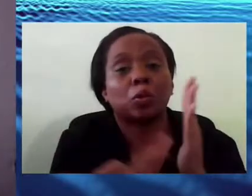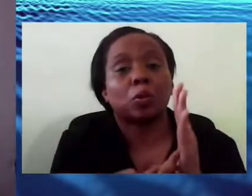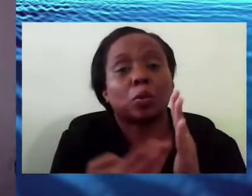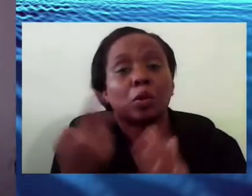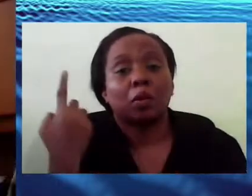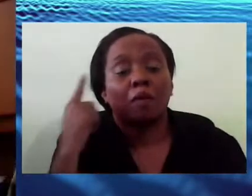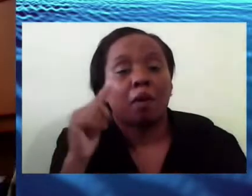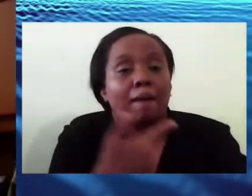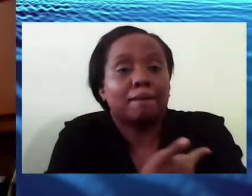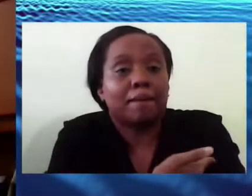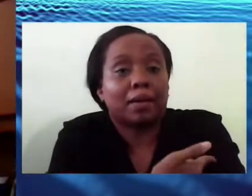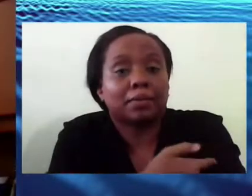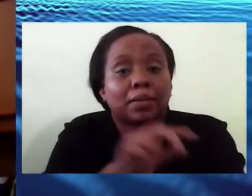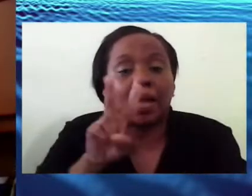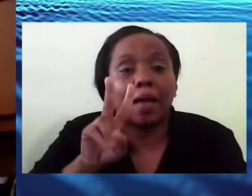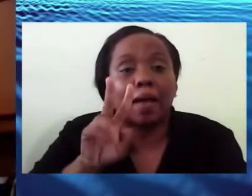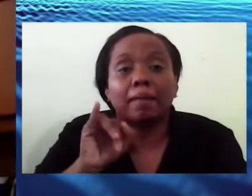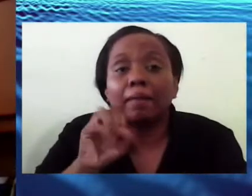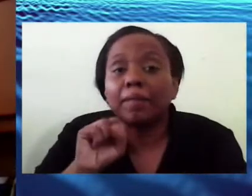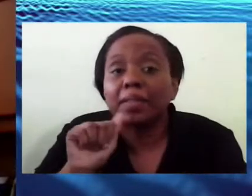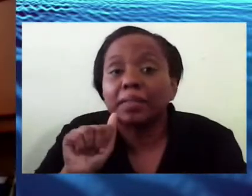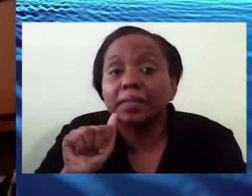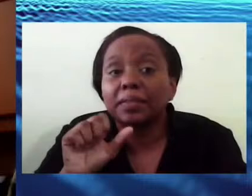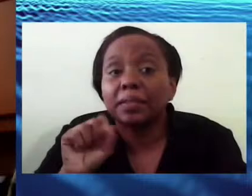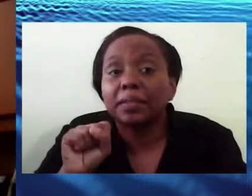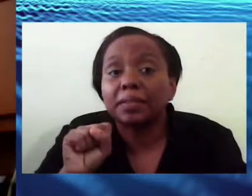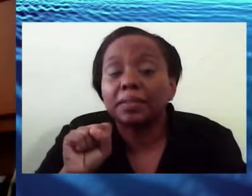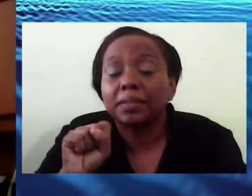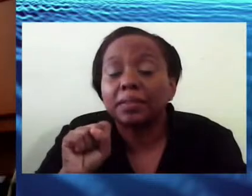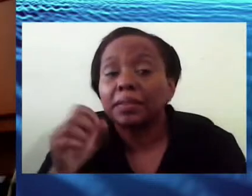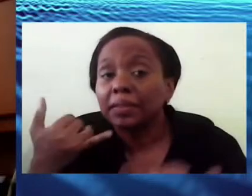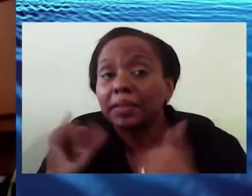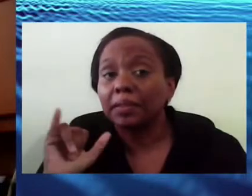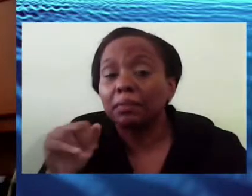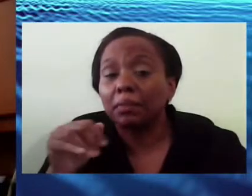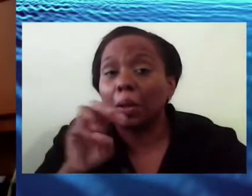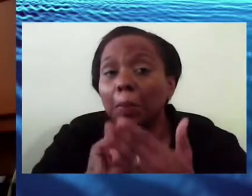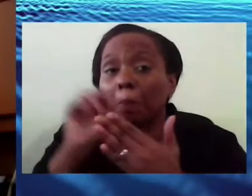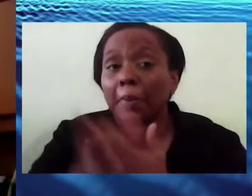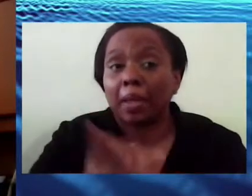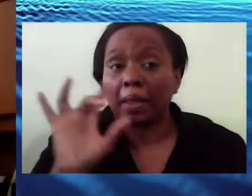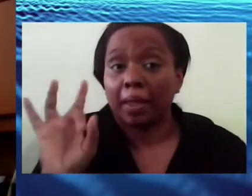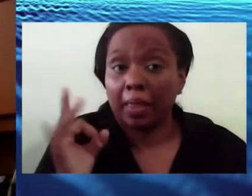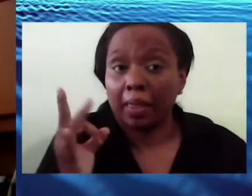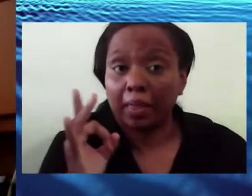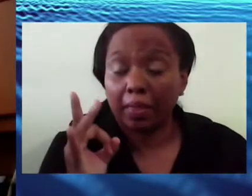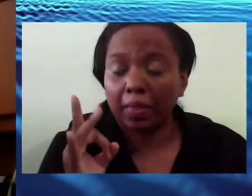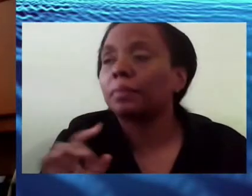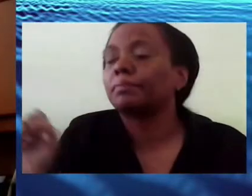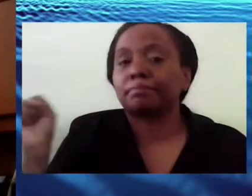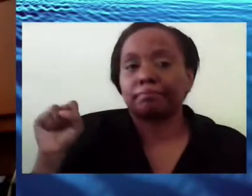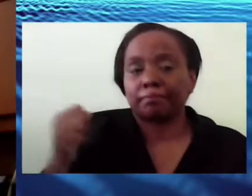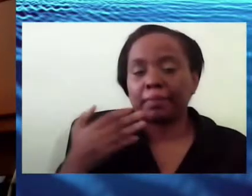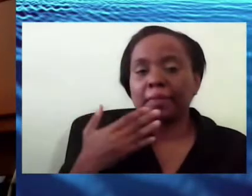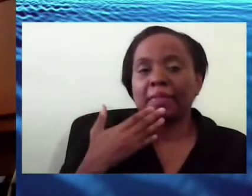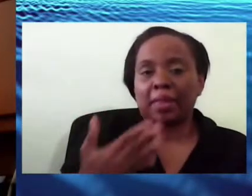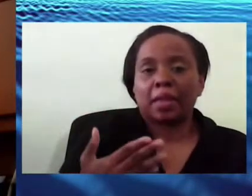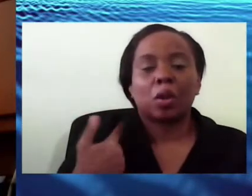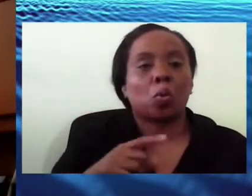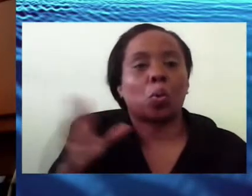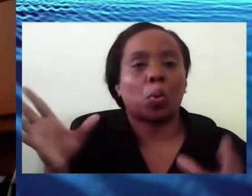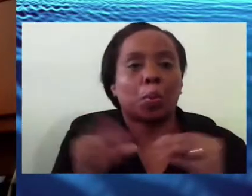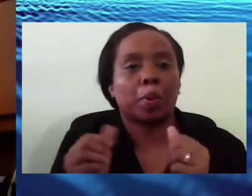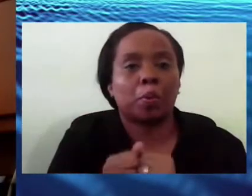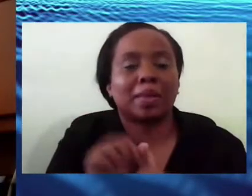visitors? Thanks for that question, Randy. We actually spent the early part of this morning meeting with over 60 tour operators out